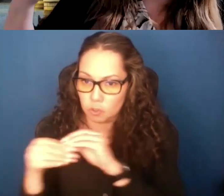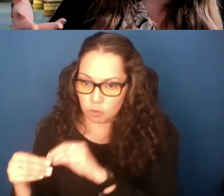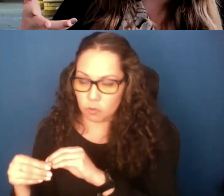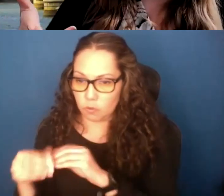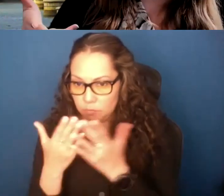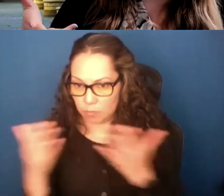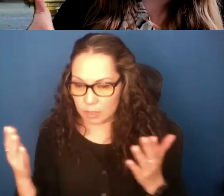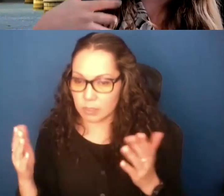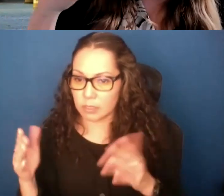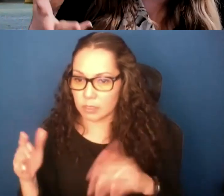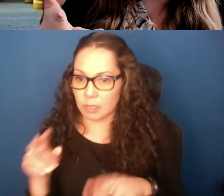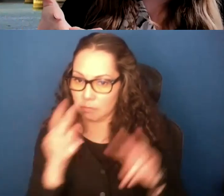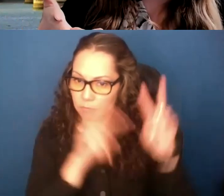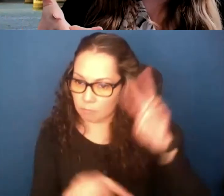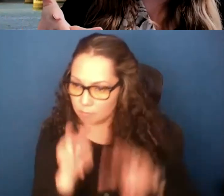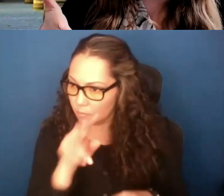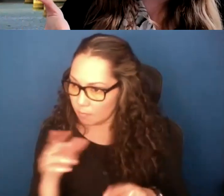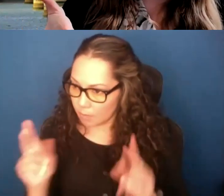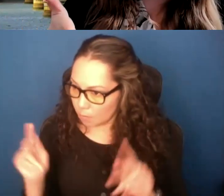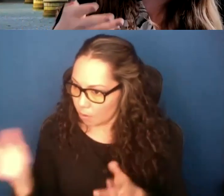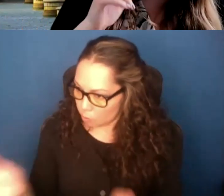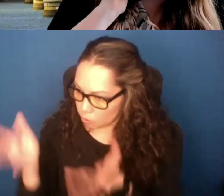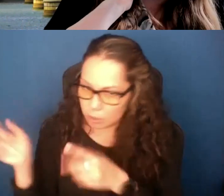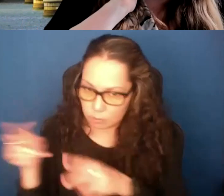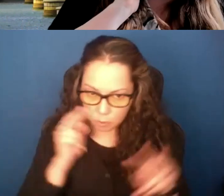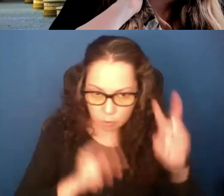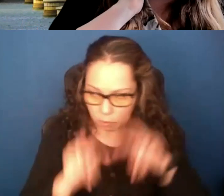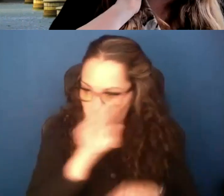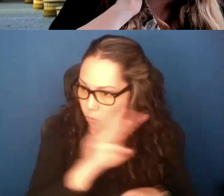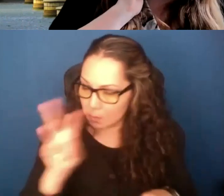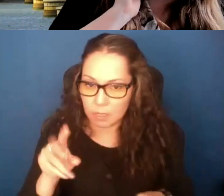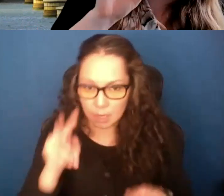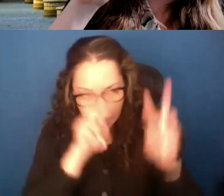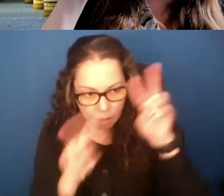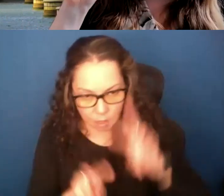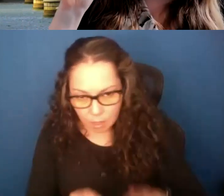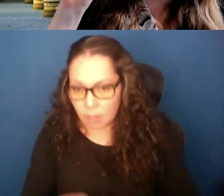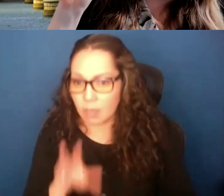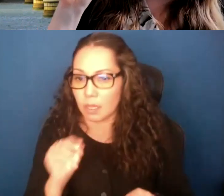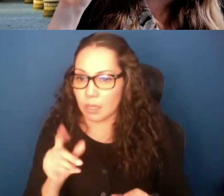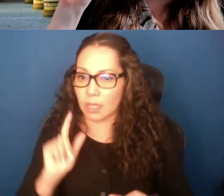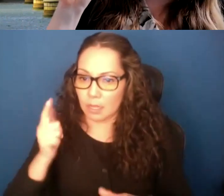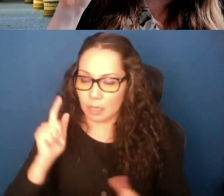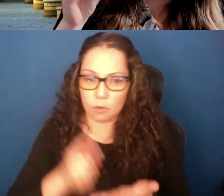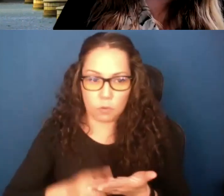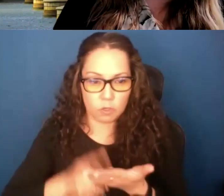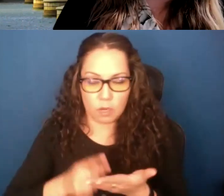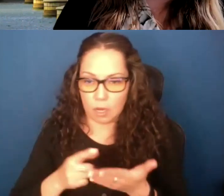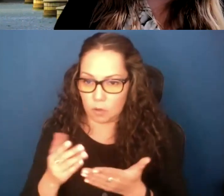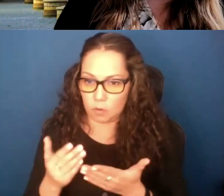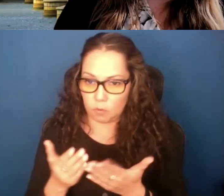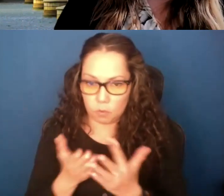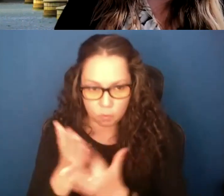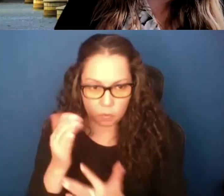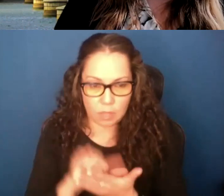And we can come back in our next meeting and really talk through those pieces. I think some pieces I'm taking away from the work group today